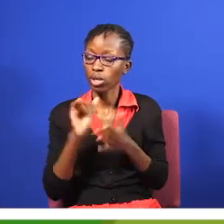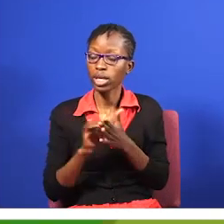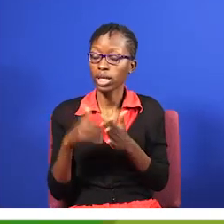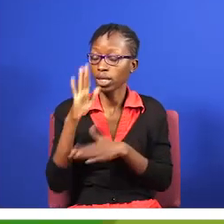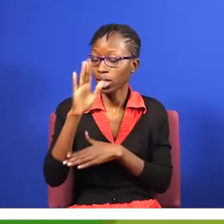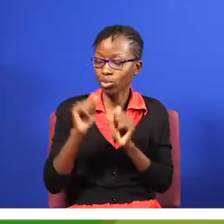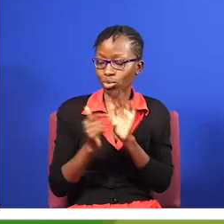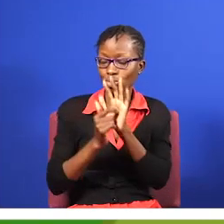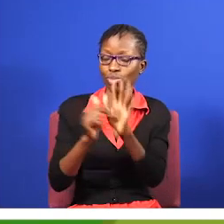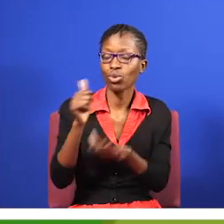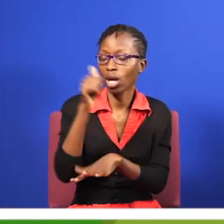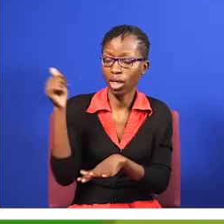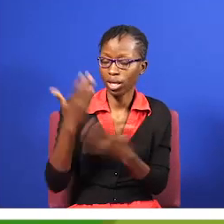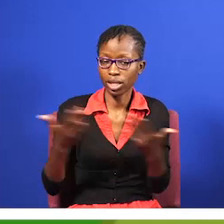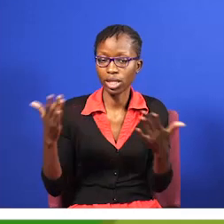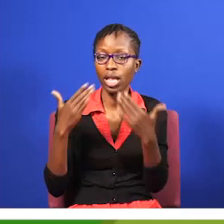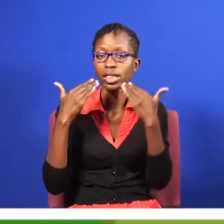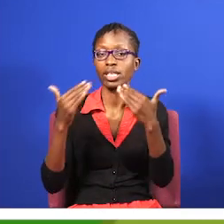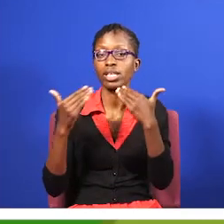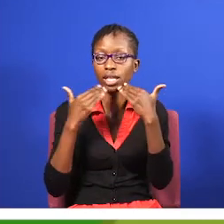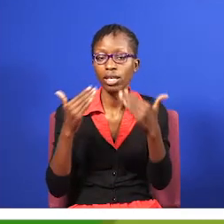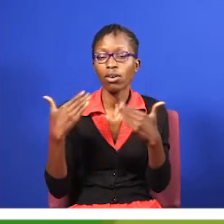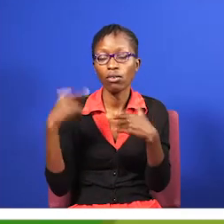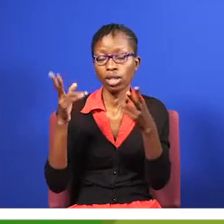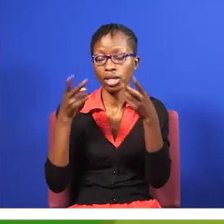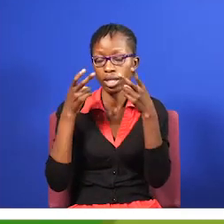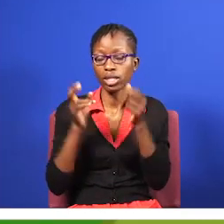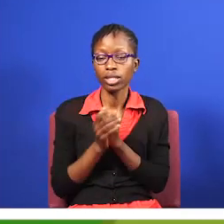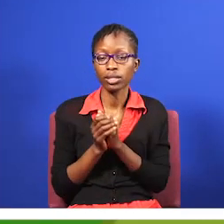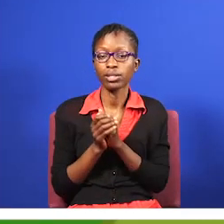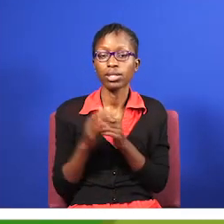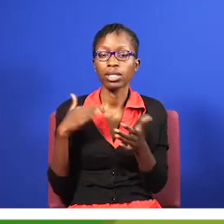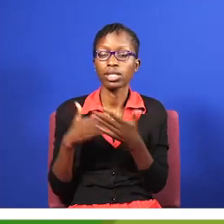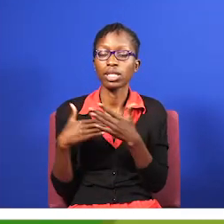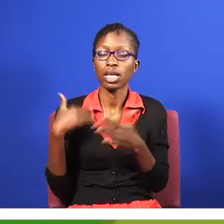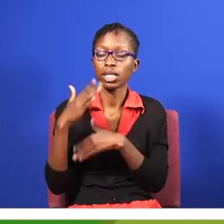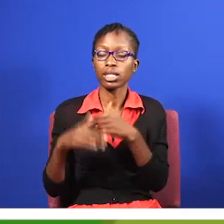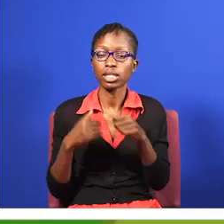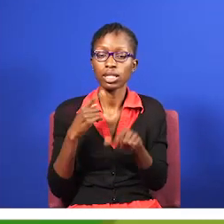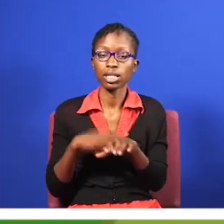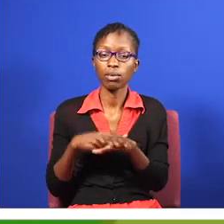share with the rest of the children. Thank you so much for listening, and